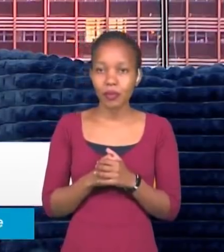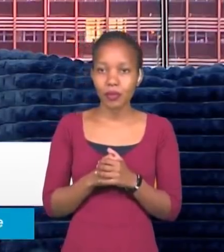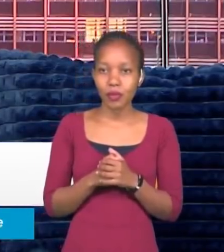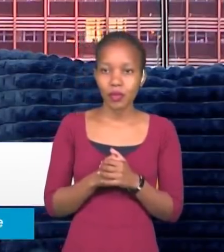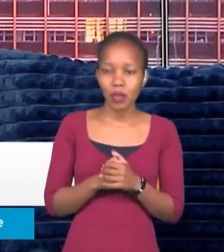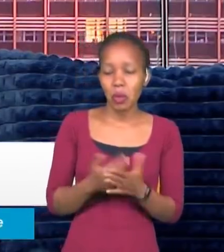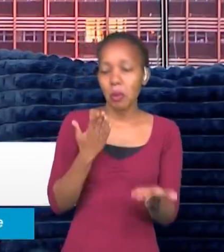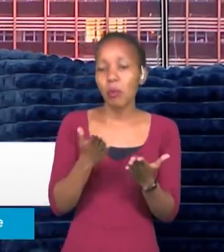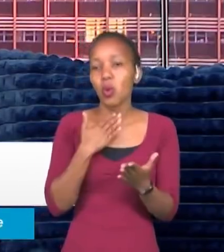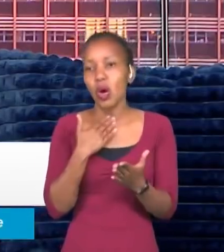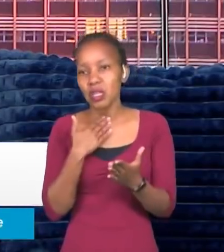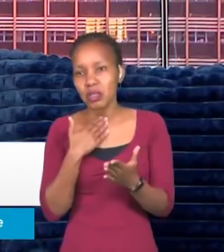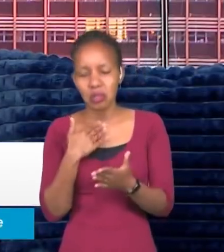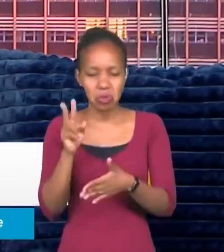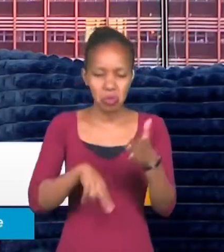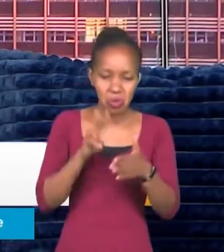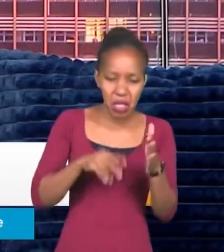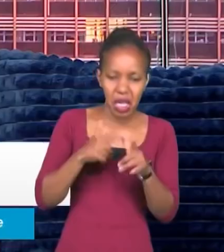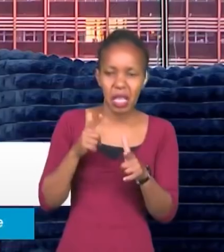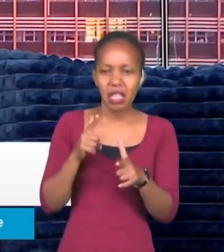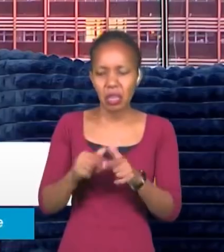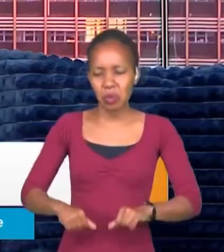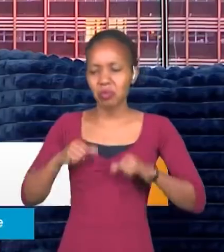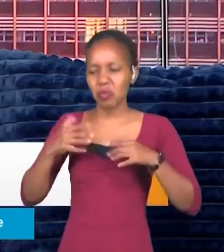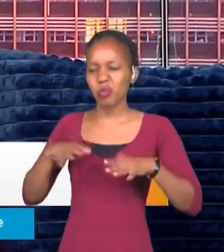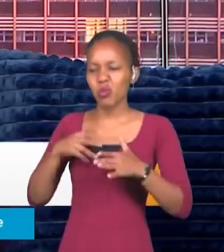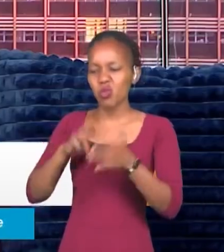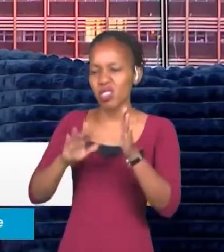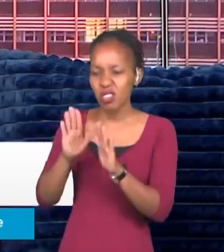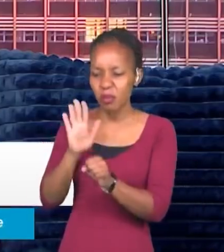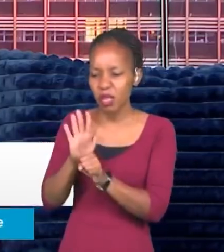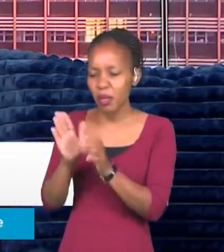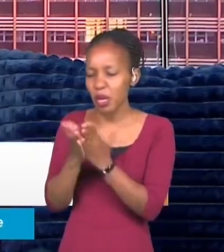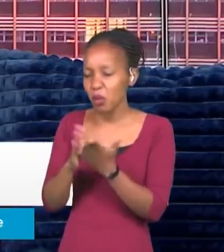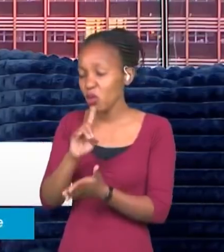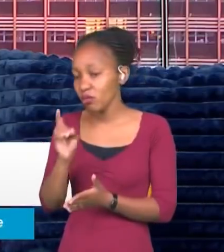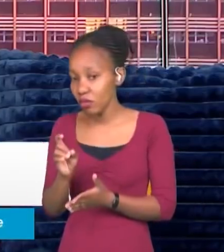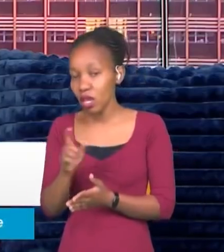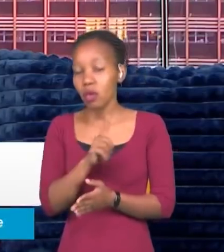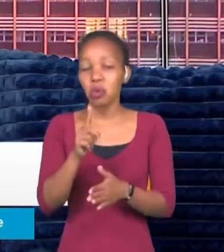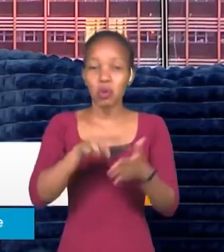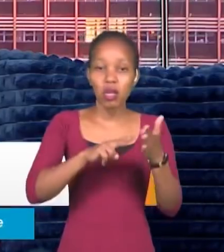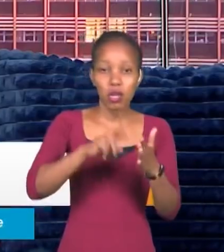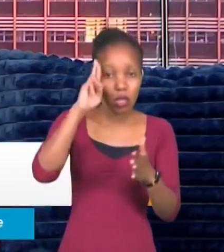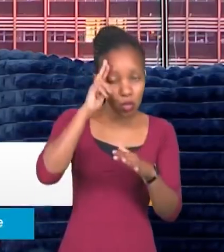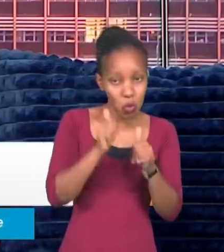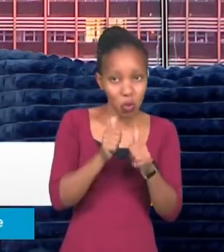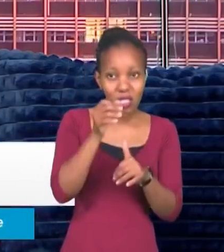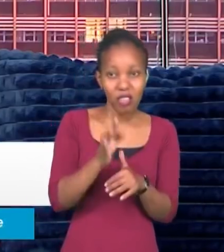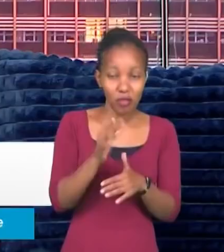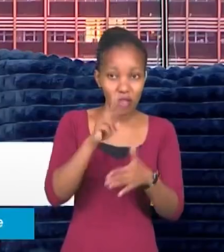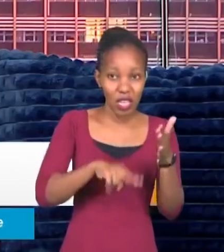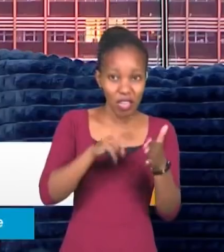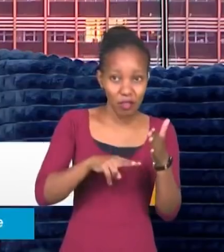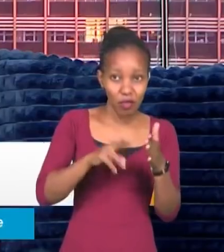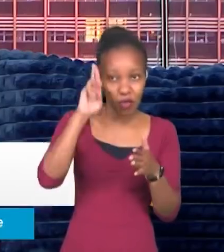have read this many books in a month? Yeah. Oh, I have read this many books in a year? Sure. No. Are you reading it for a purpose? Mm-hmm. Yeah. So if you're reading it for a purpose, you will not